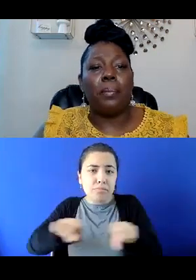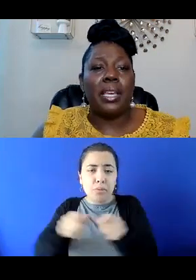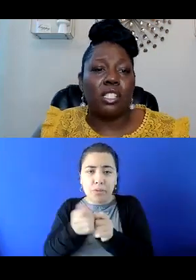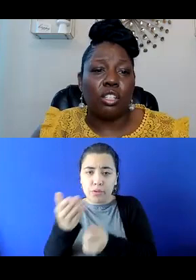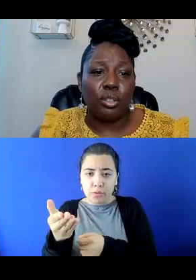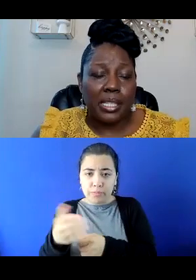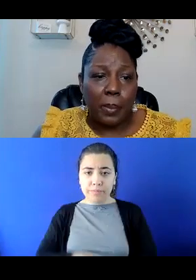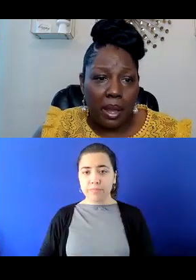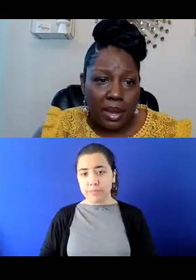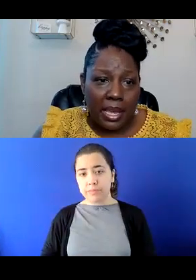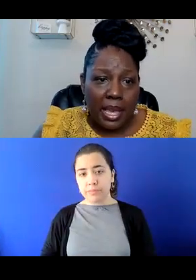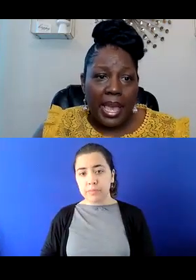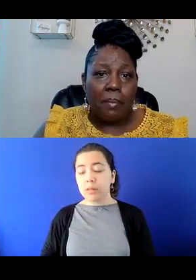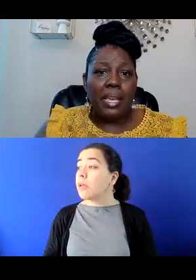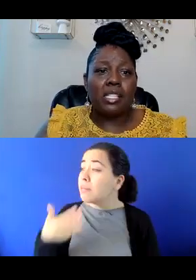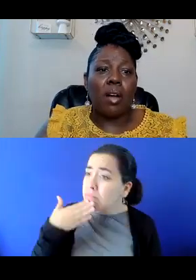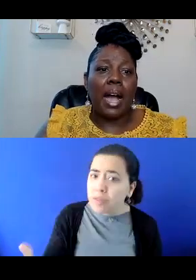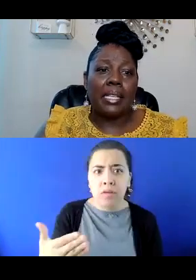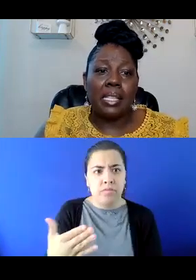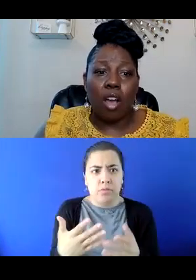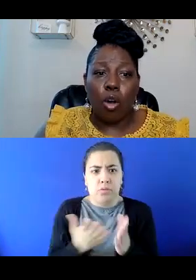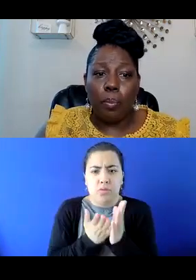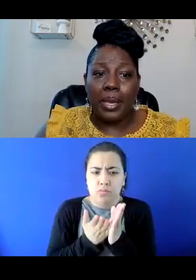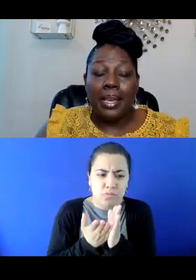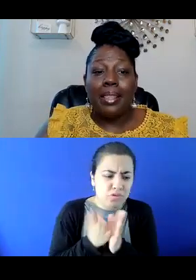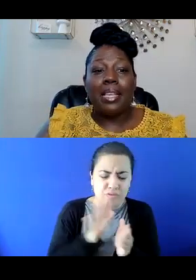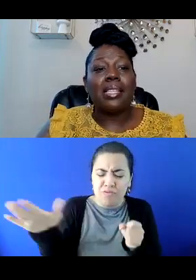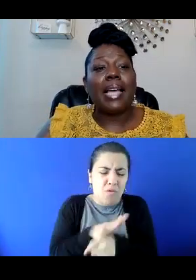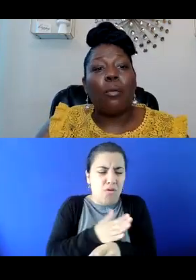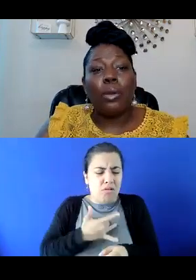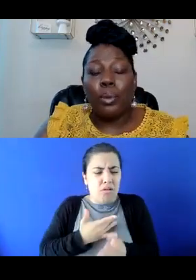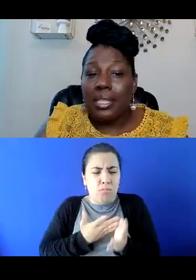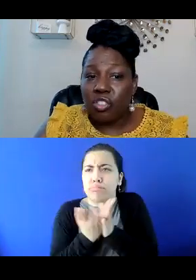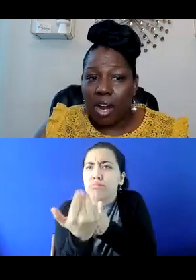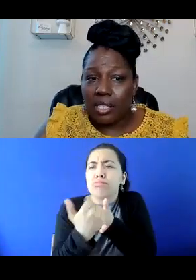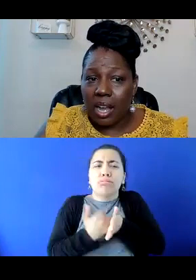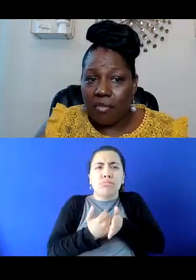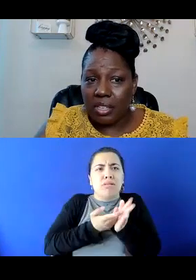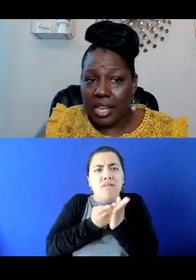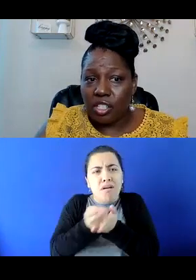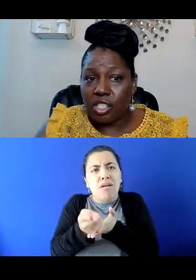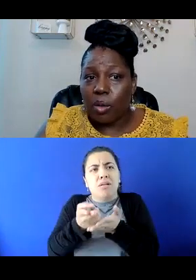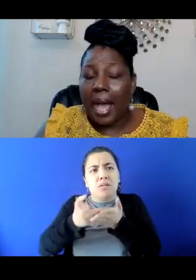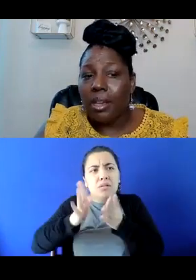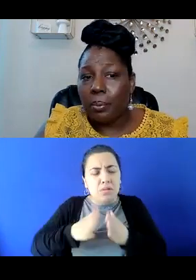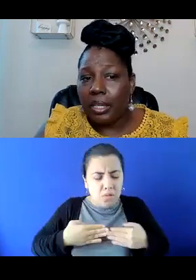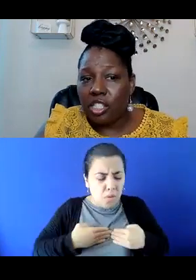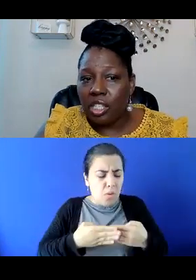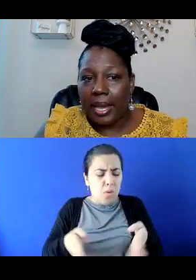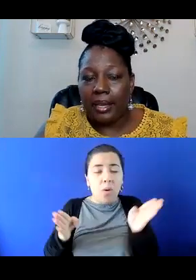guys for being so transparent and being so honest and open. This is how we really start the conversation. So